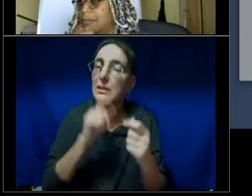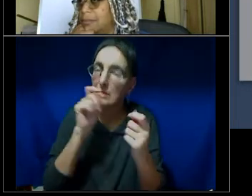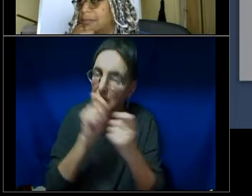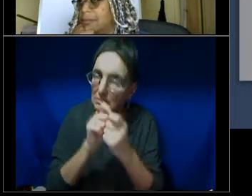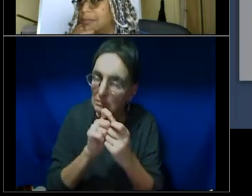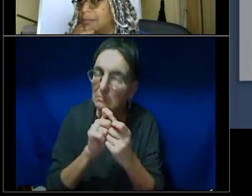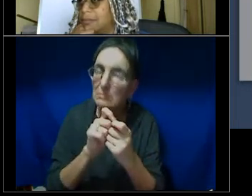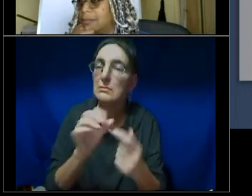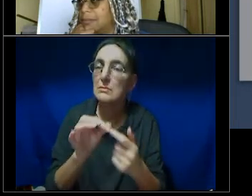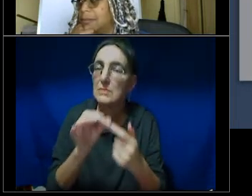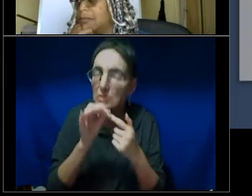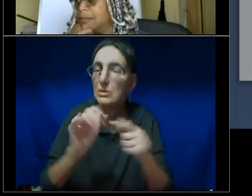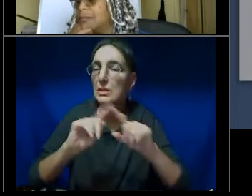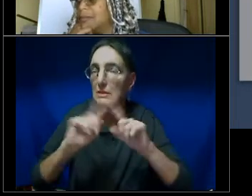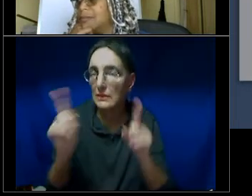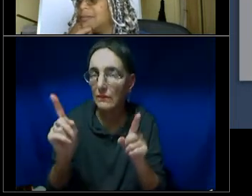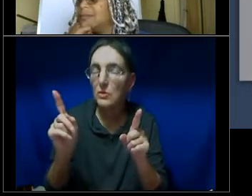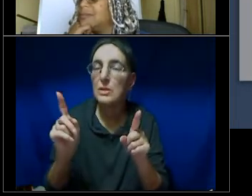and different